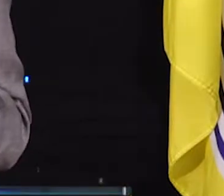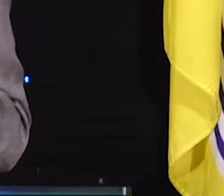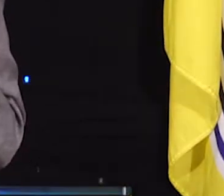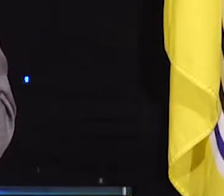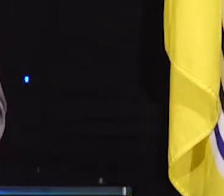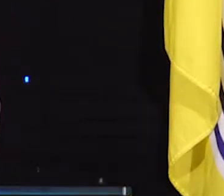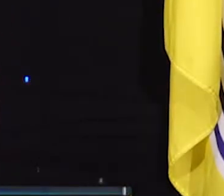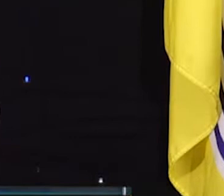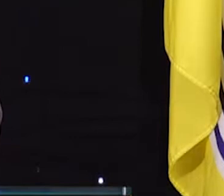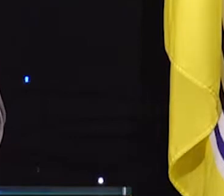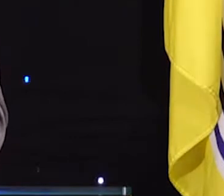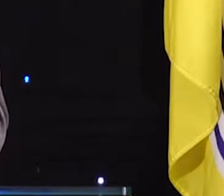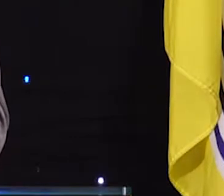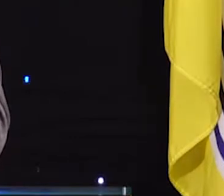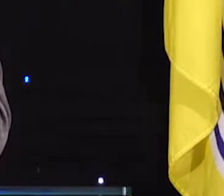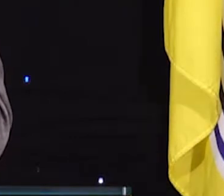sides.